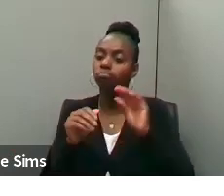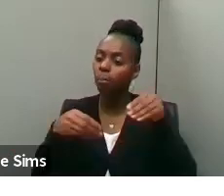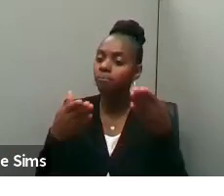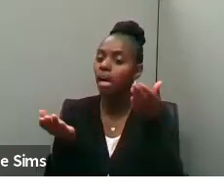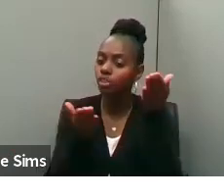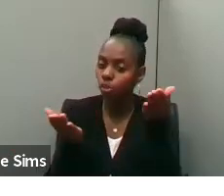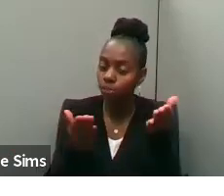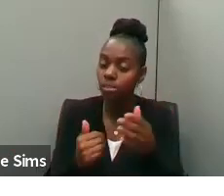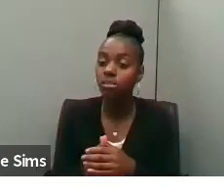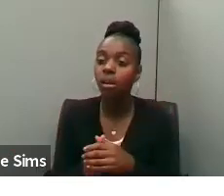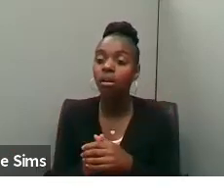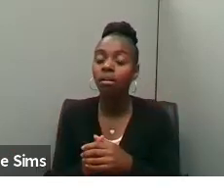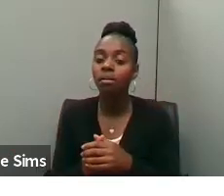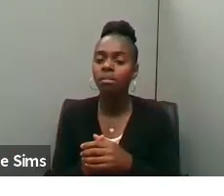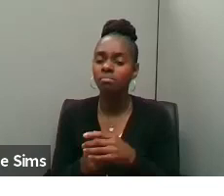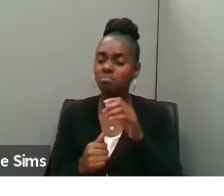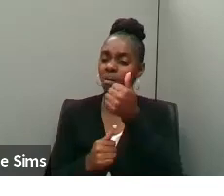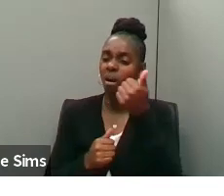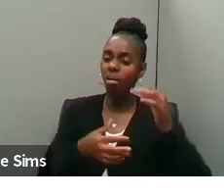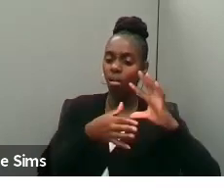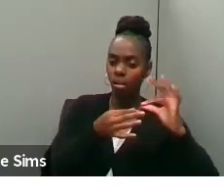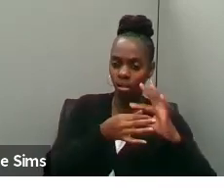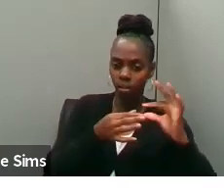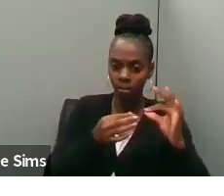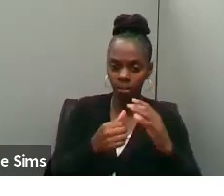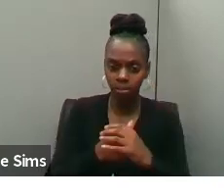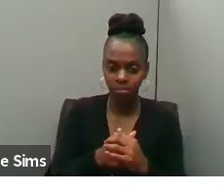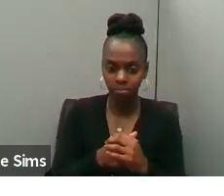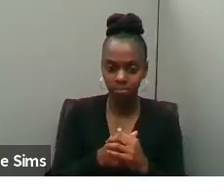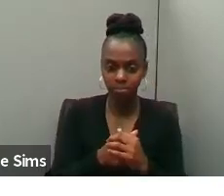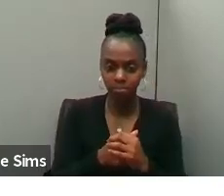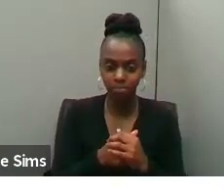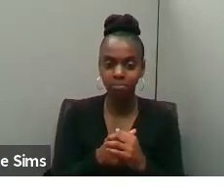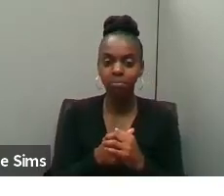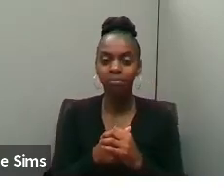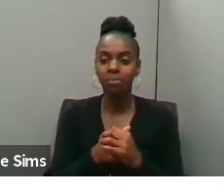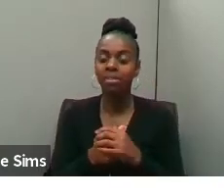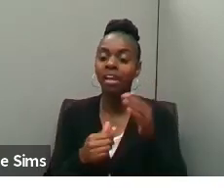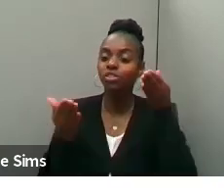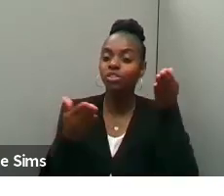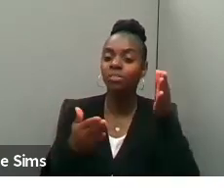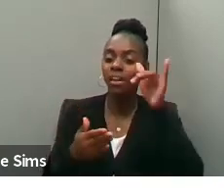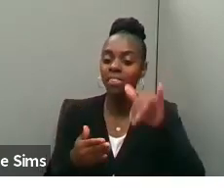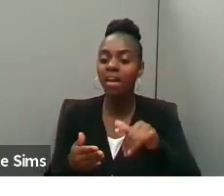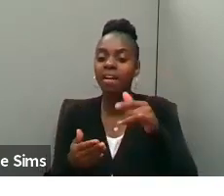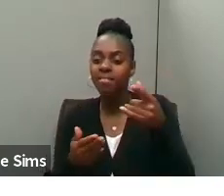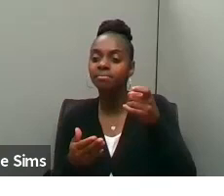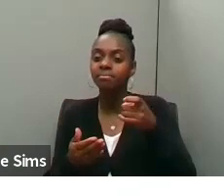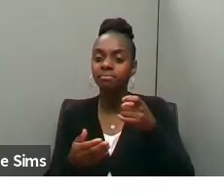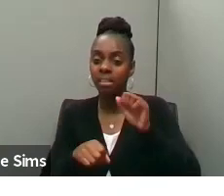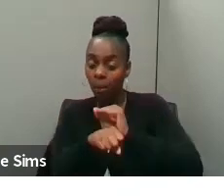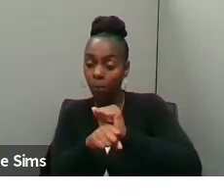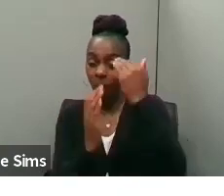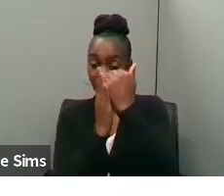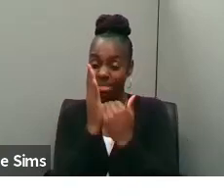one other note on this. So I mentioned before that the DOR is only going to be providing services that are necessary to achieve the employment goal listed